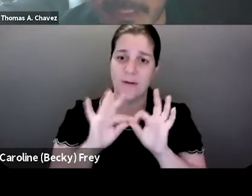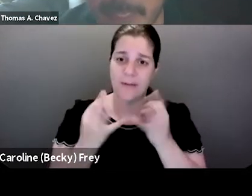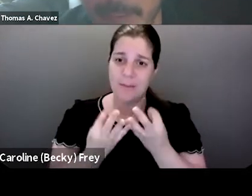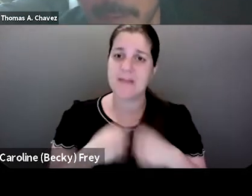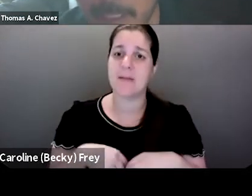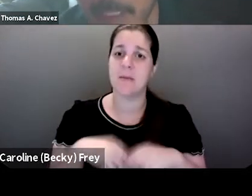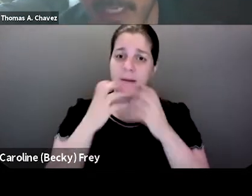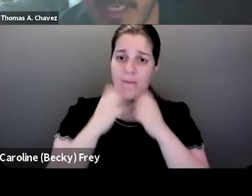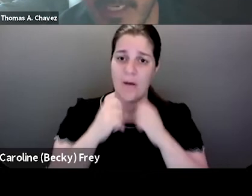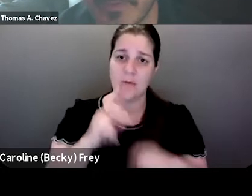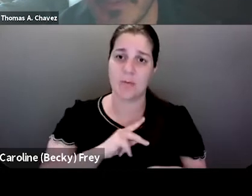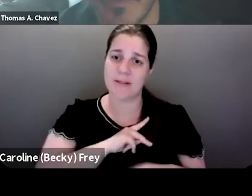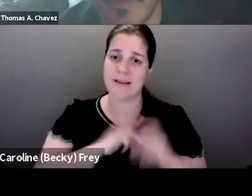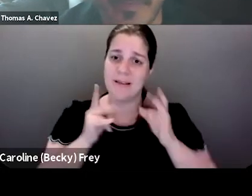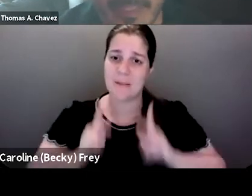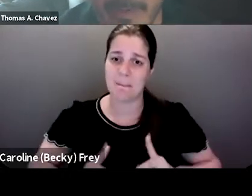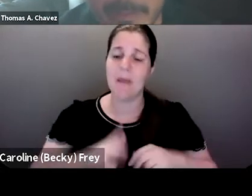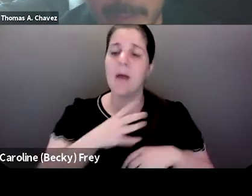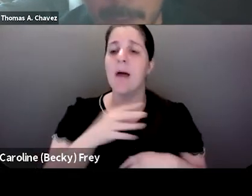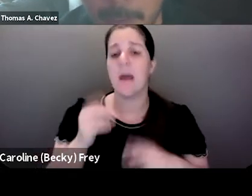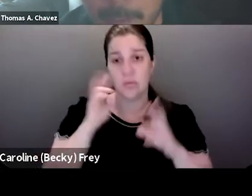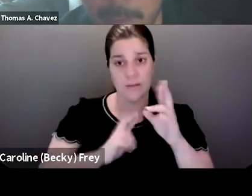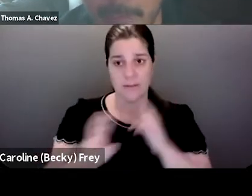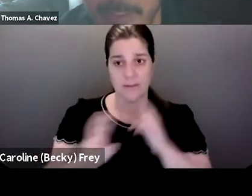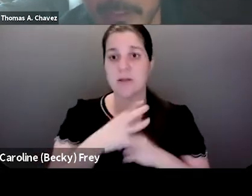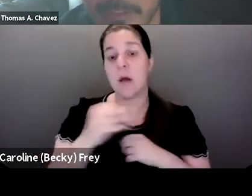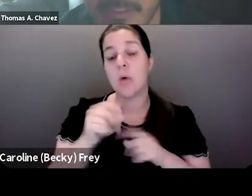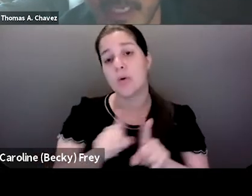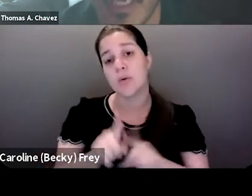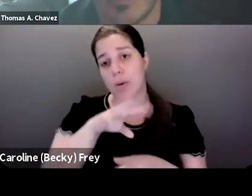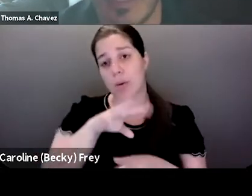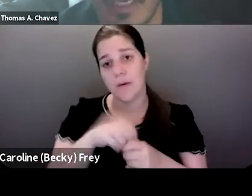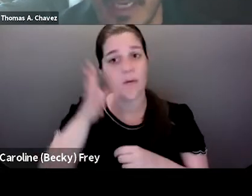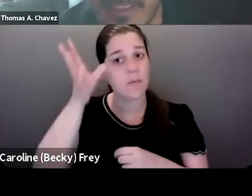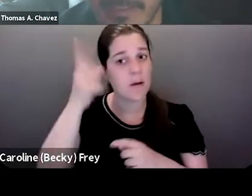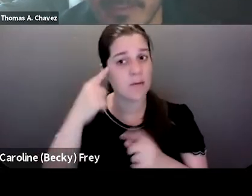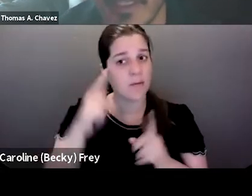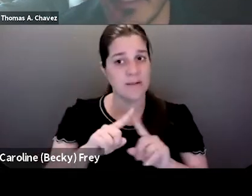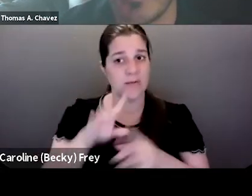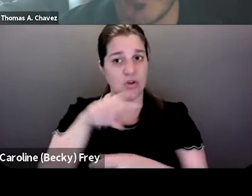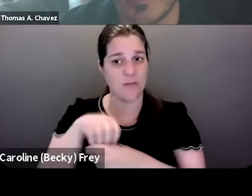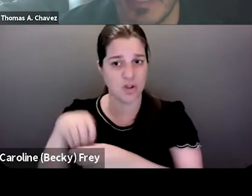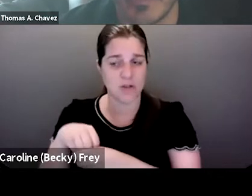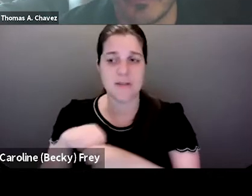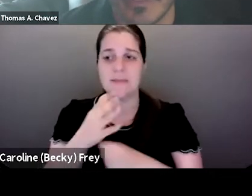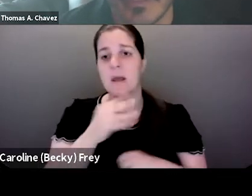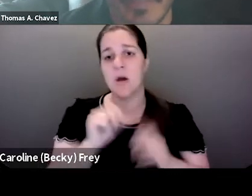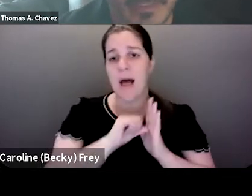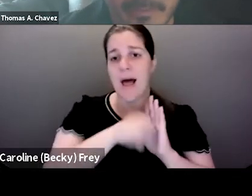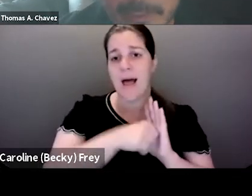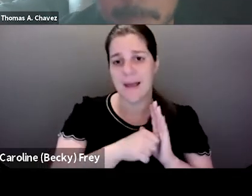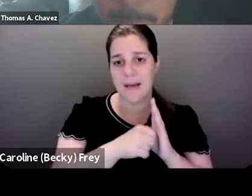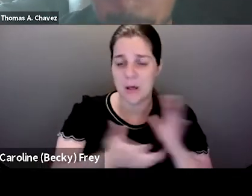and respect. Also involving parent in interventions, highlighting and promoting